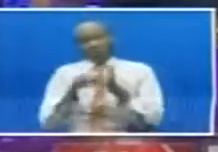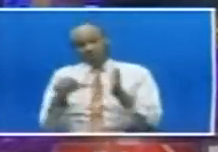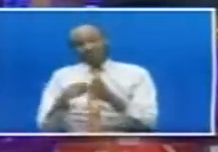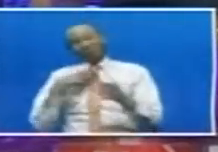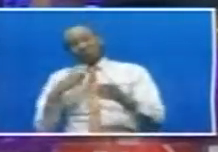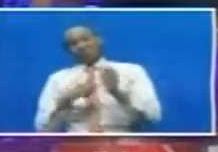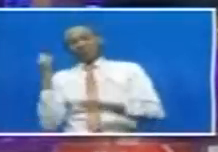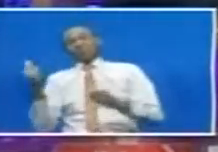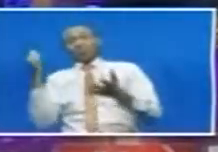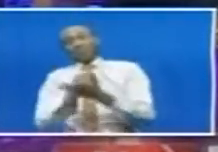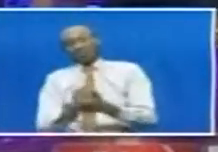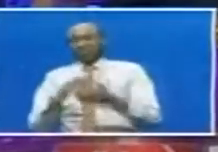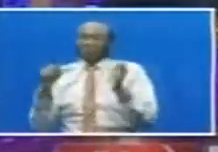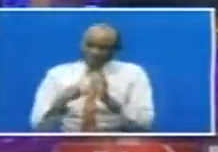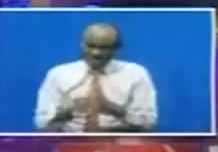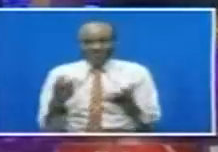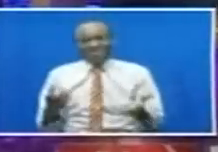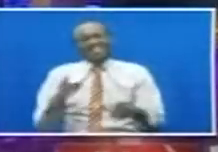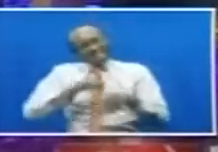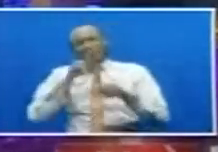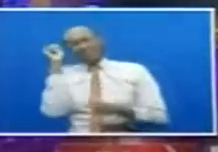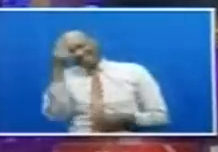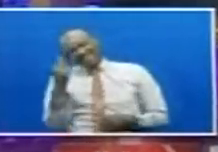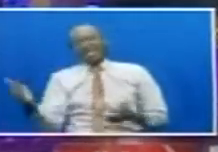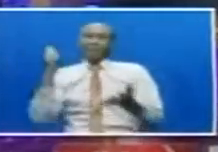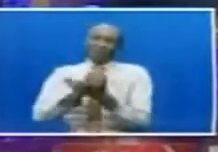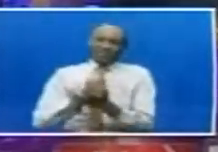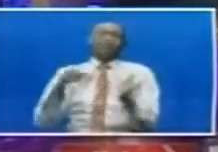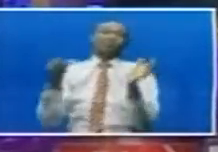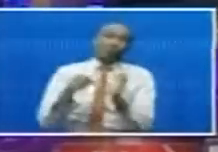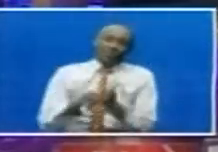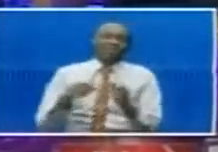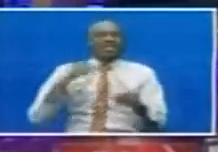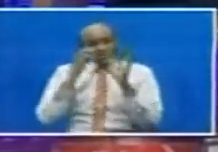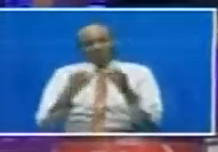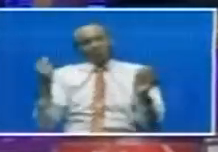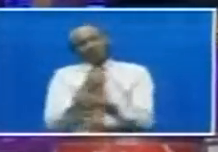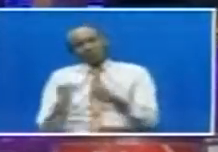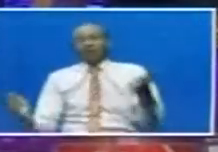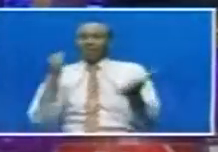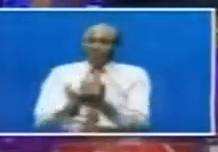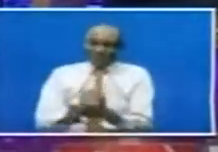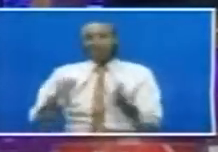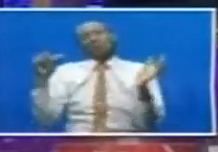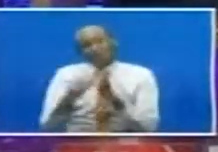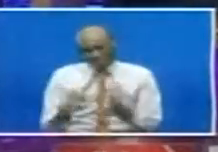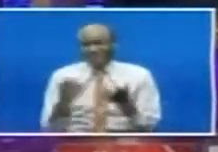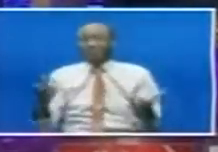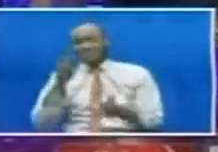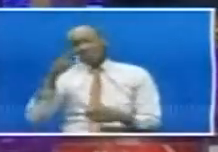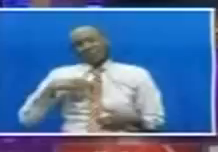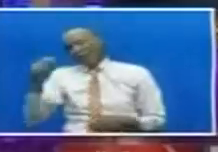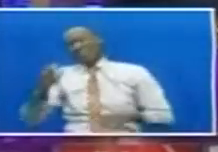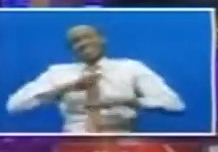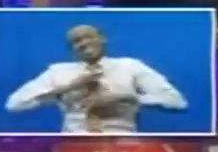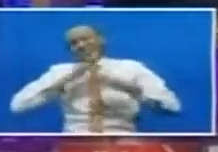you know, no matter what he does, he'll get slammed. He'll get slammed each and every way possible because people just wouldn't be satisfied